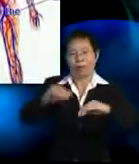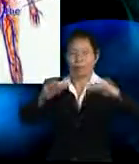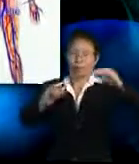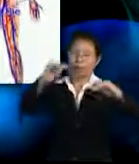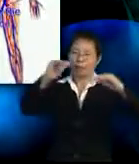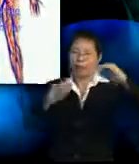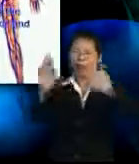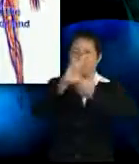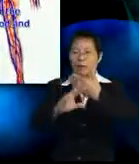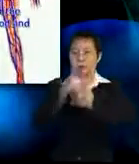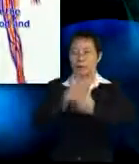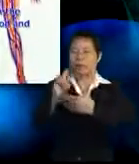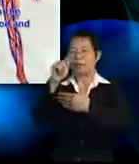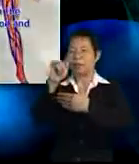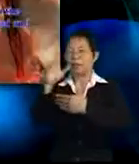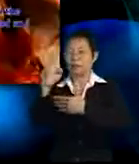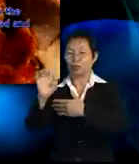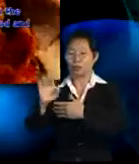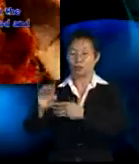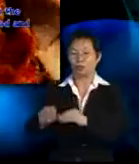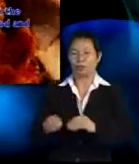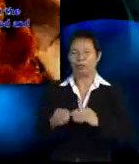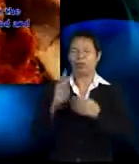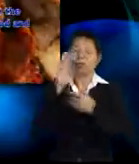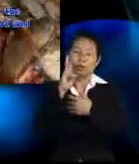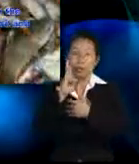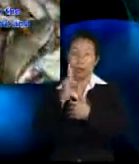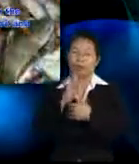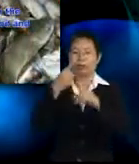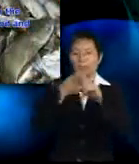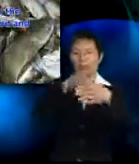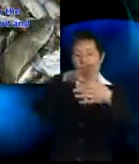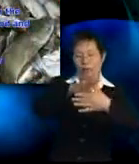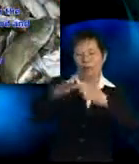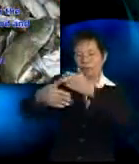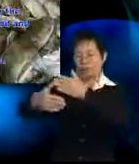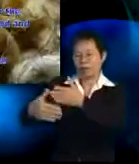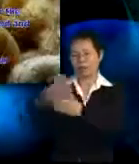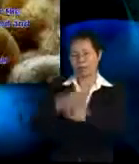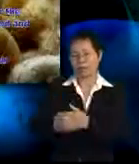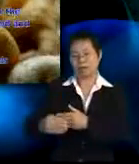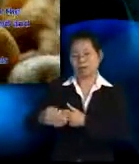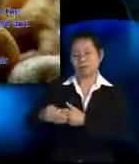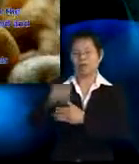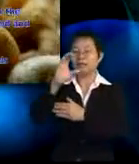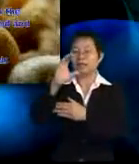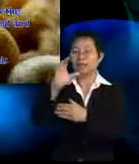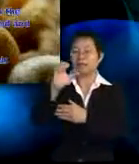blood and tissue fluids. Source, meat, fish,